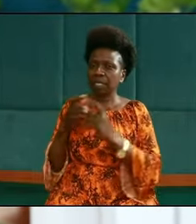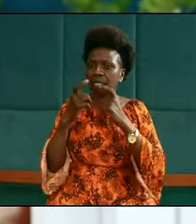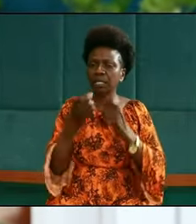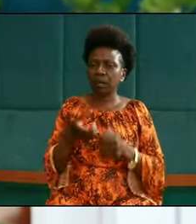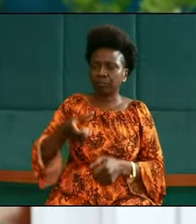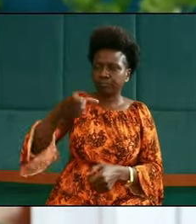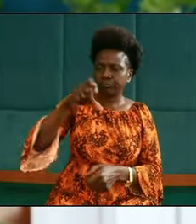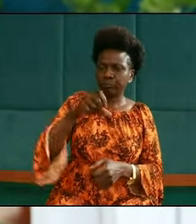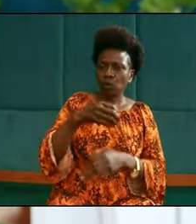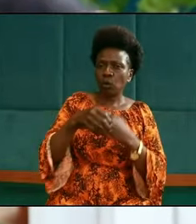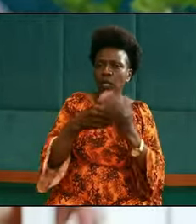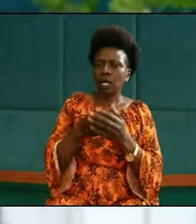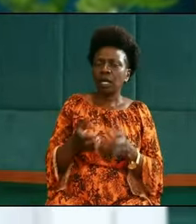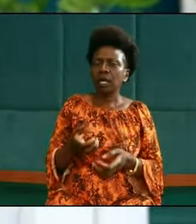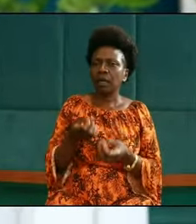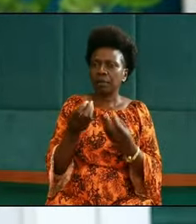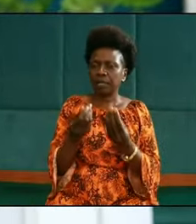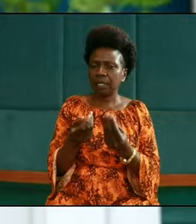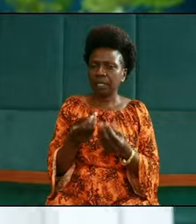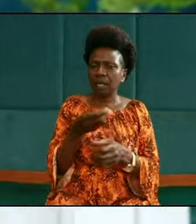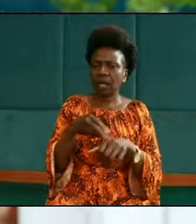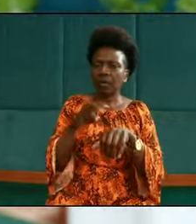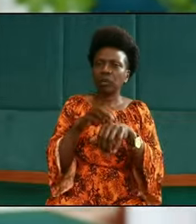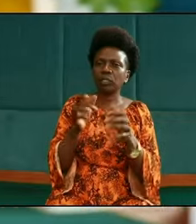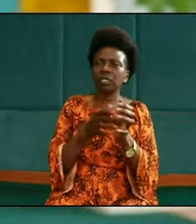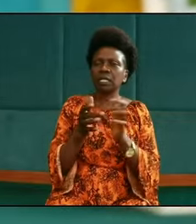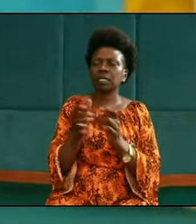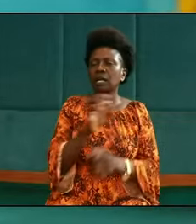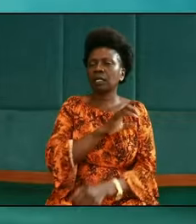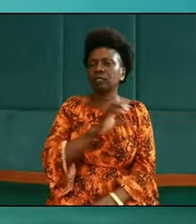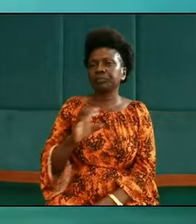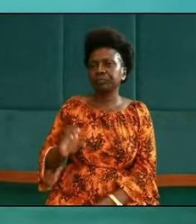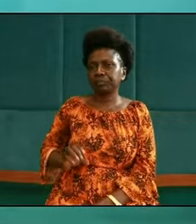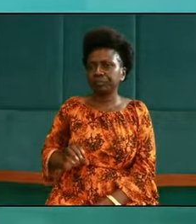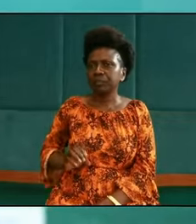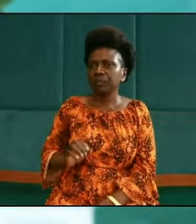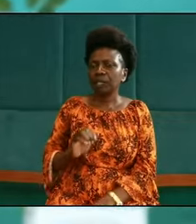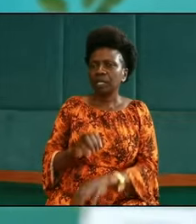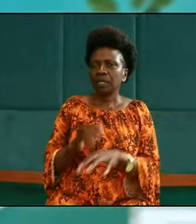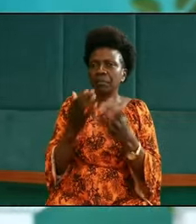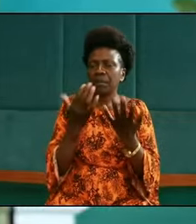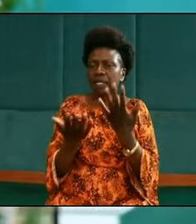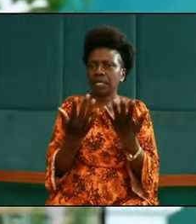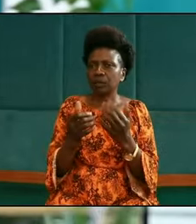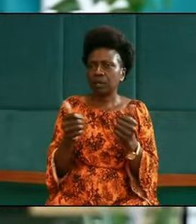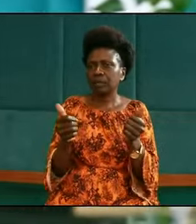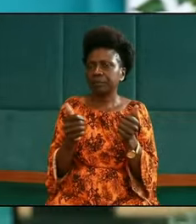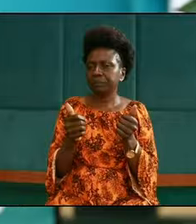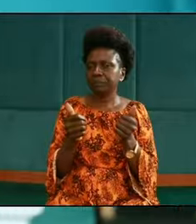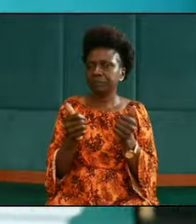her earnings upon Jesus Christ. It matters